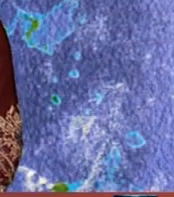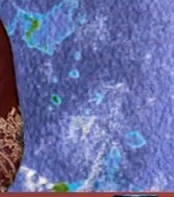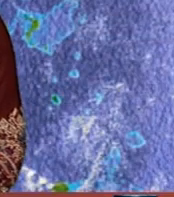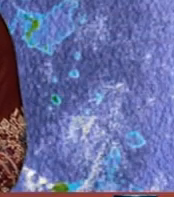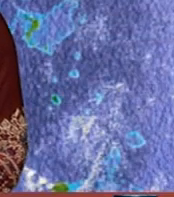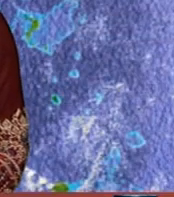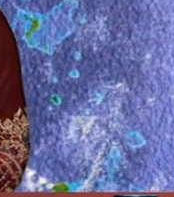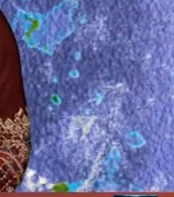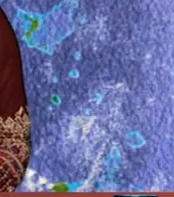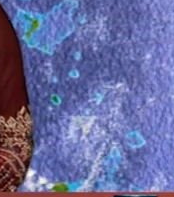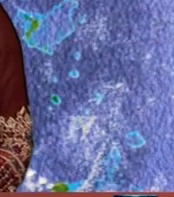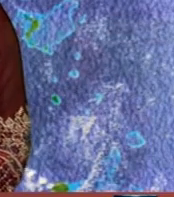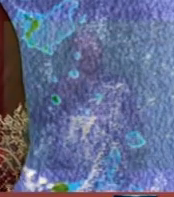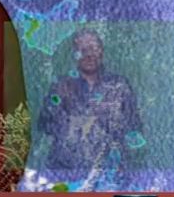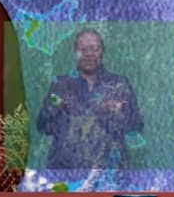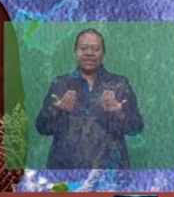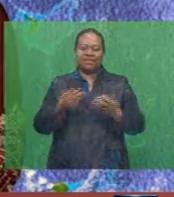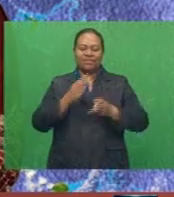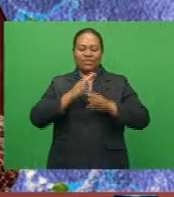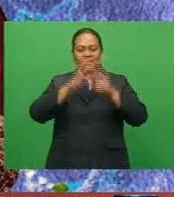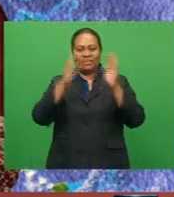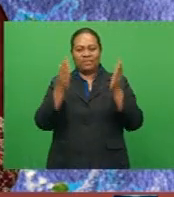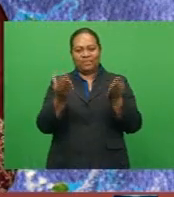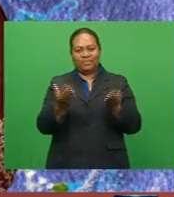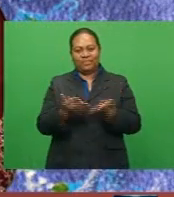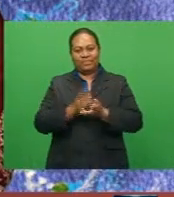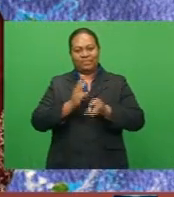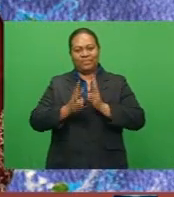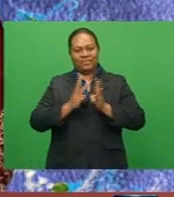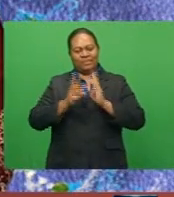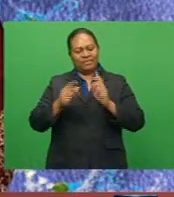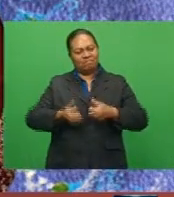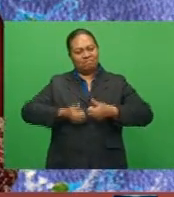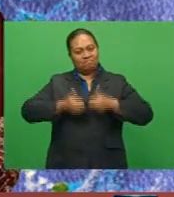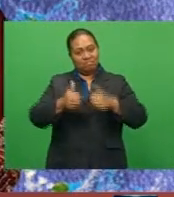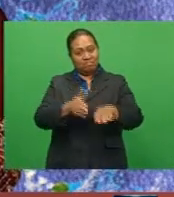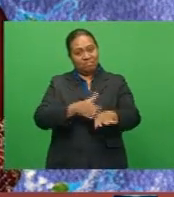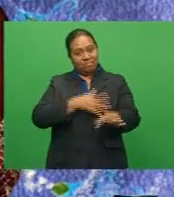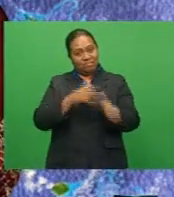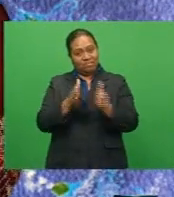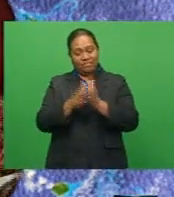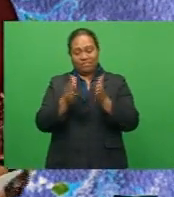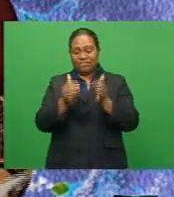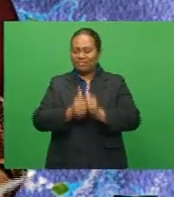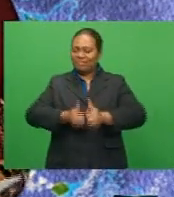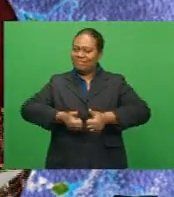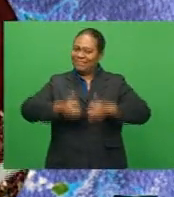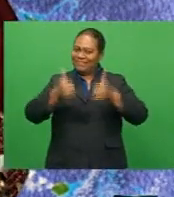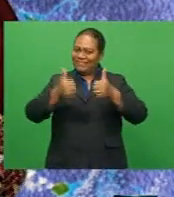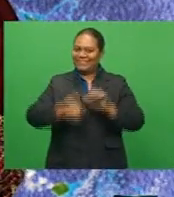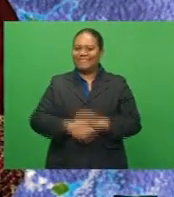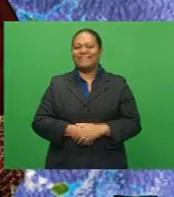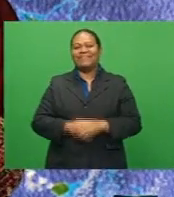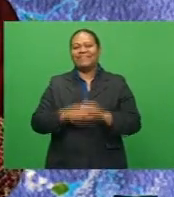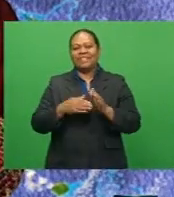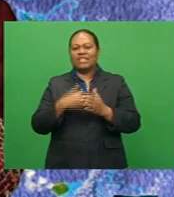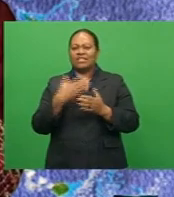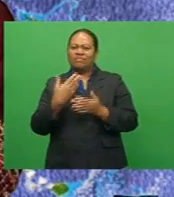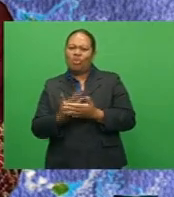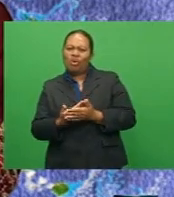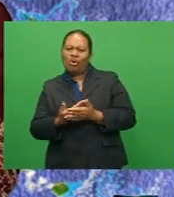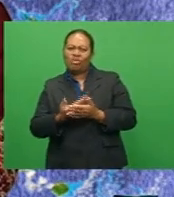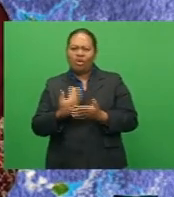Good evening and welcome to the Weather World. Hope the great long weekend treated you well. Few on and off showers